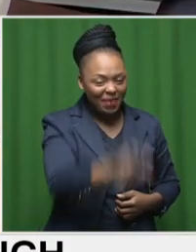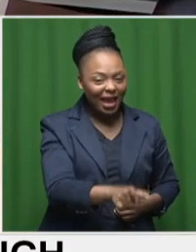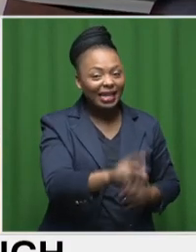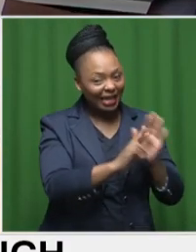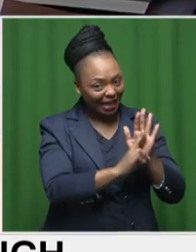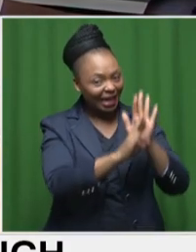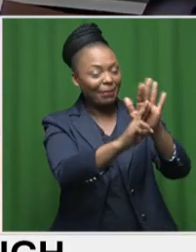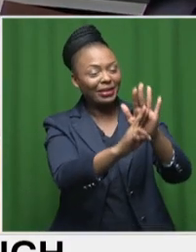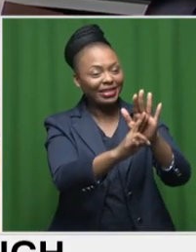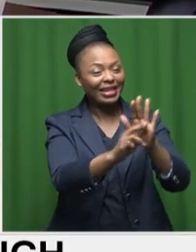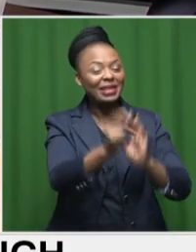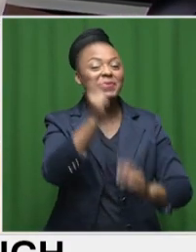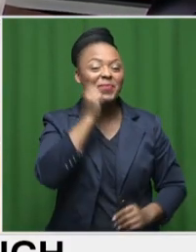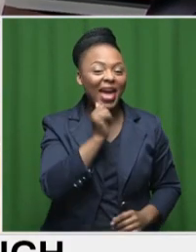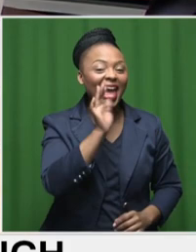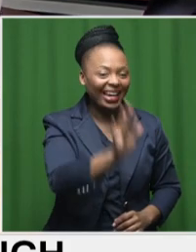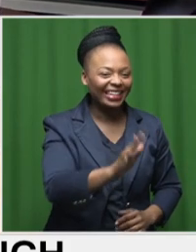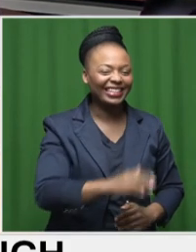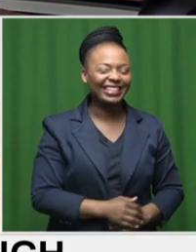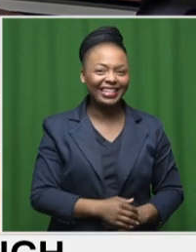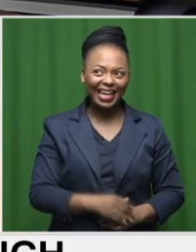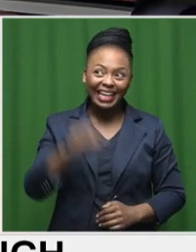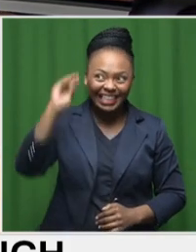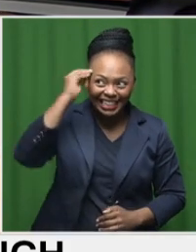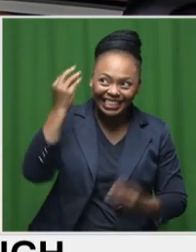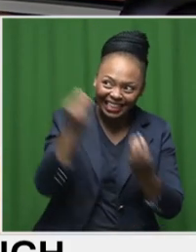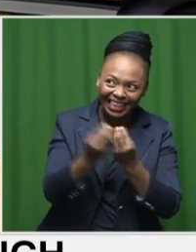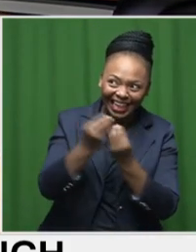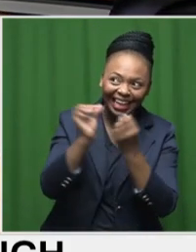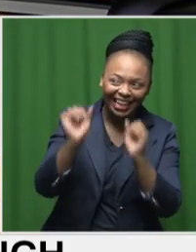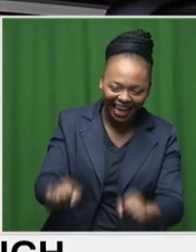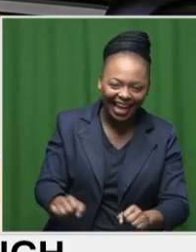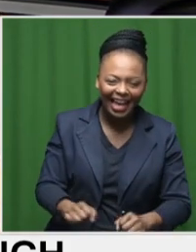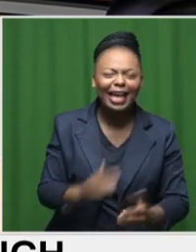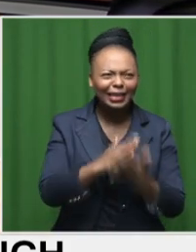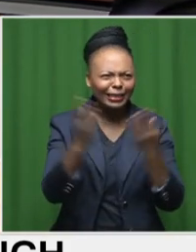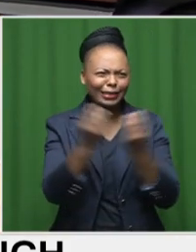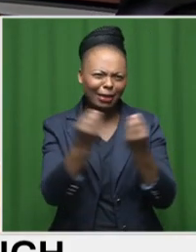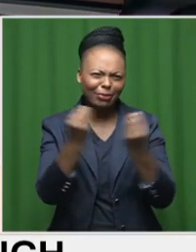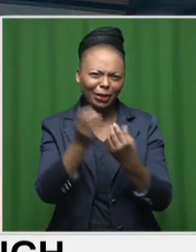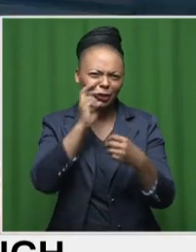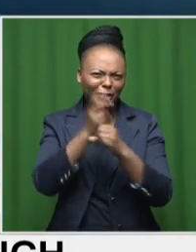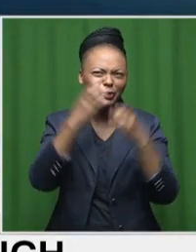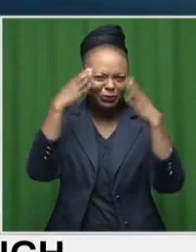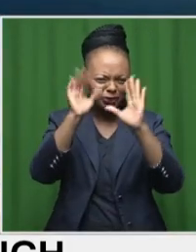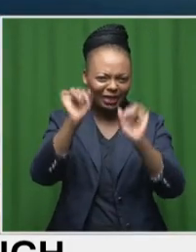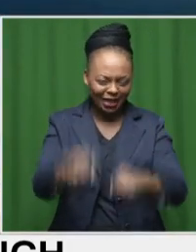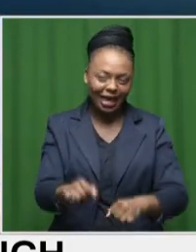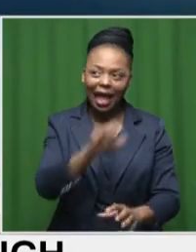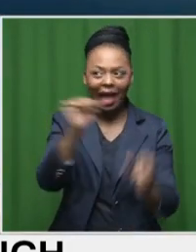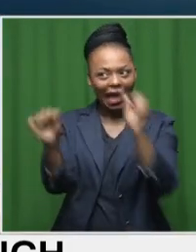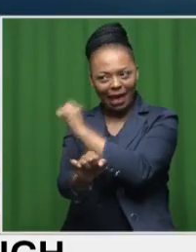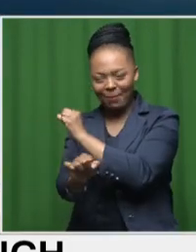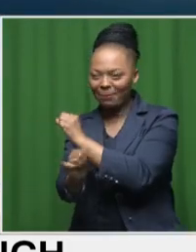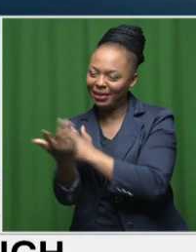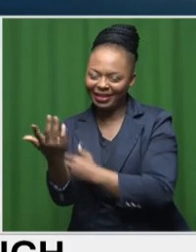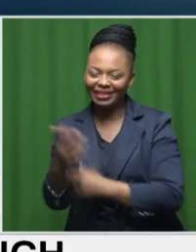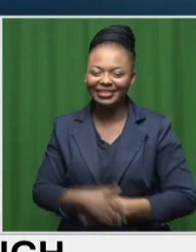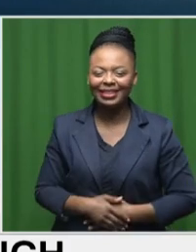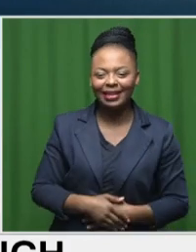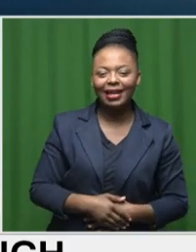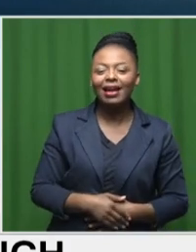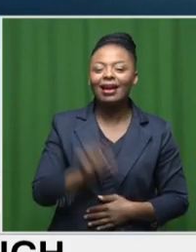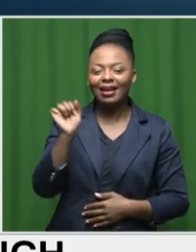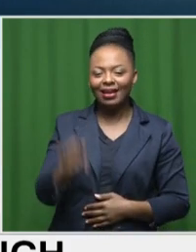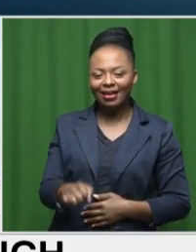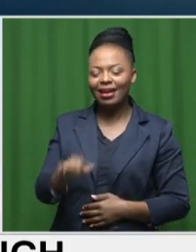which is going to be interesting. Very interesting and something that we should pay attention to. But we have to wrap it. But Karolina, just you know,